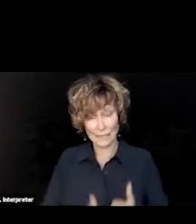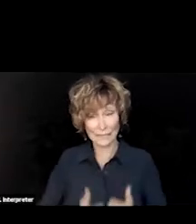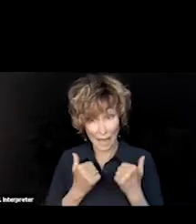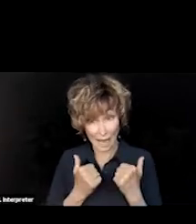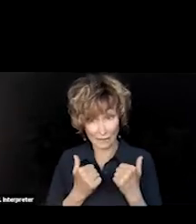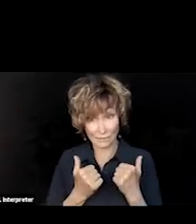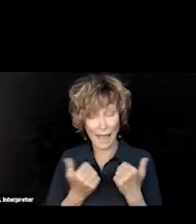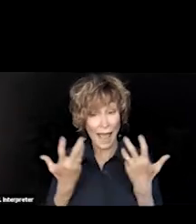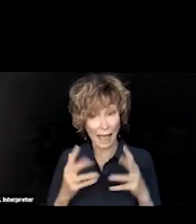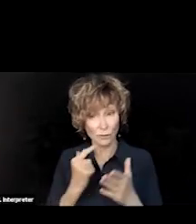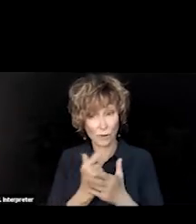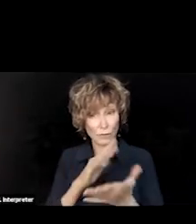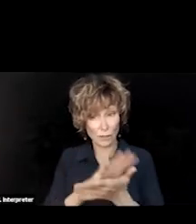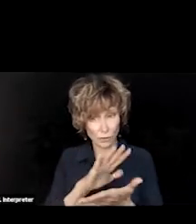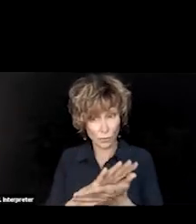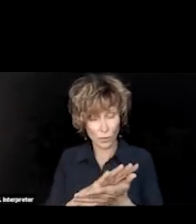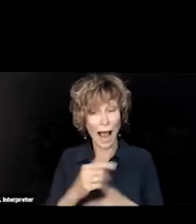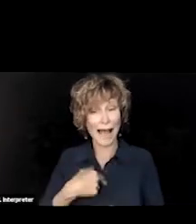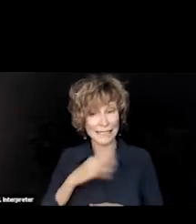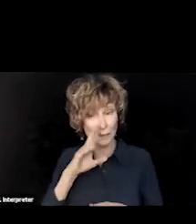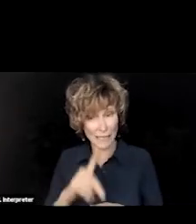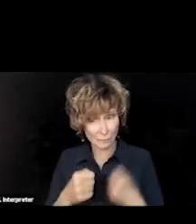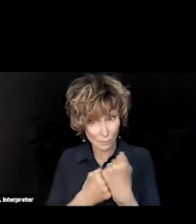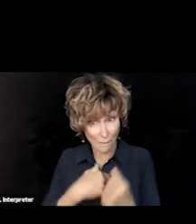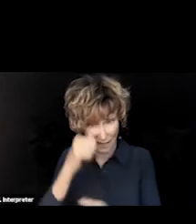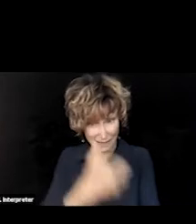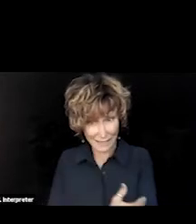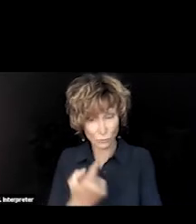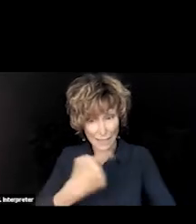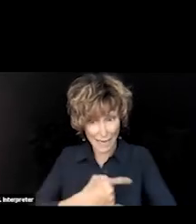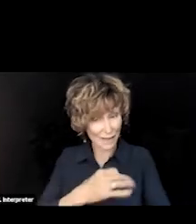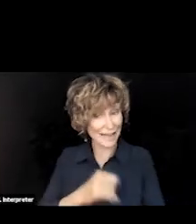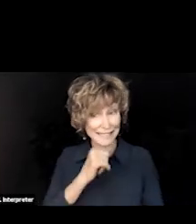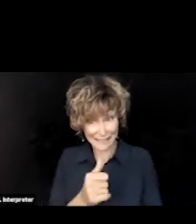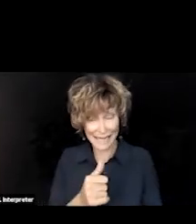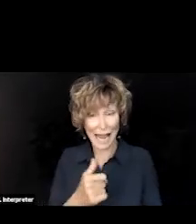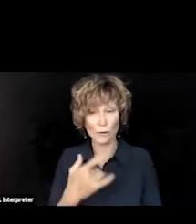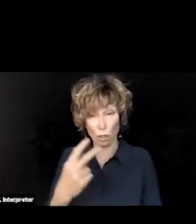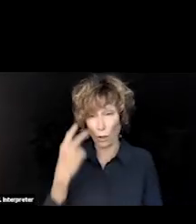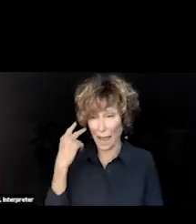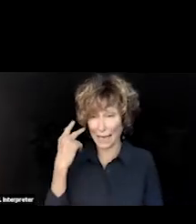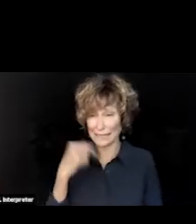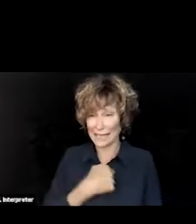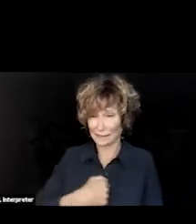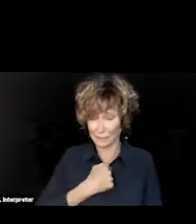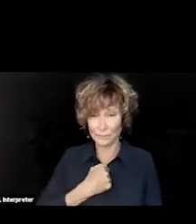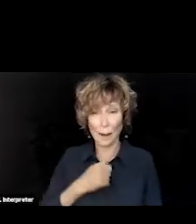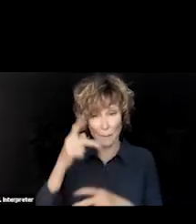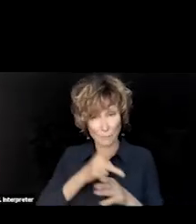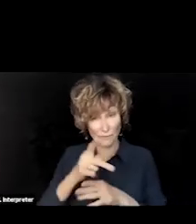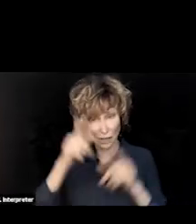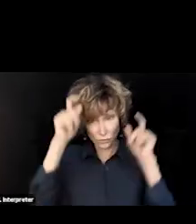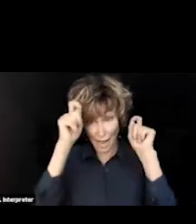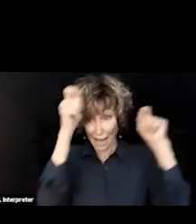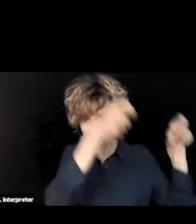after school. If I didn't speak up for him today, I would always regret it. I had to take off my professional hat,